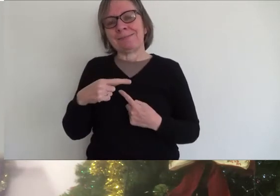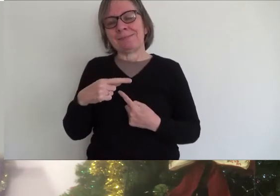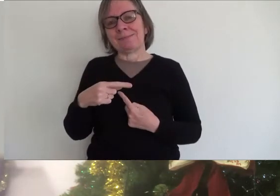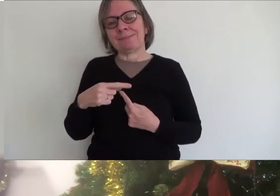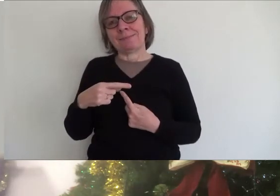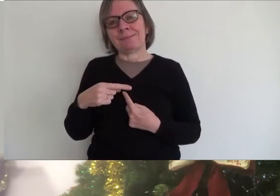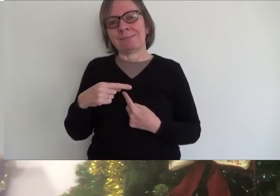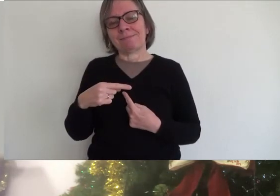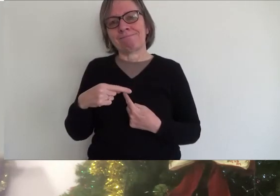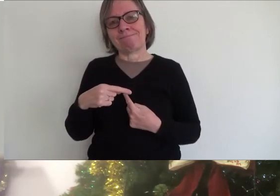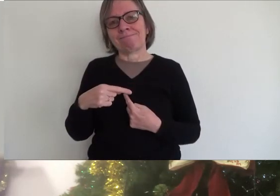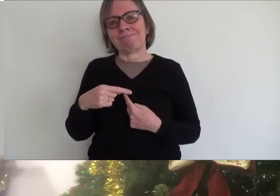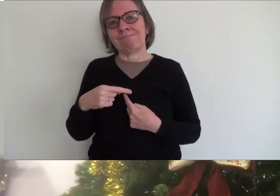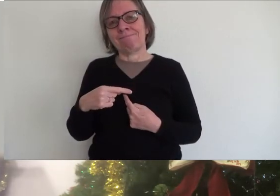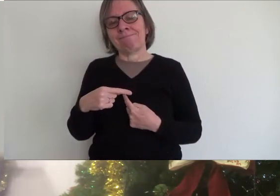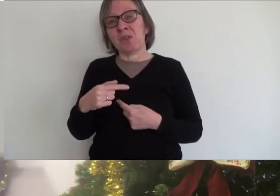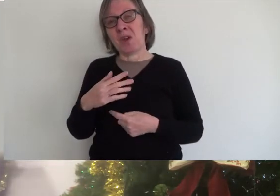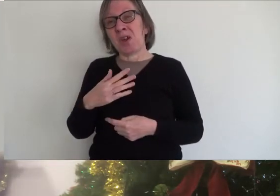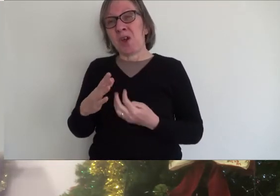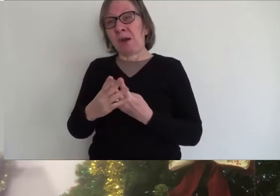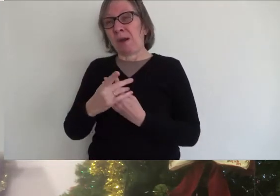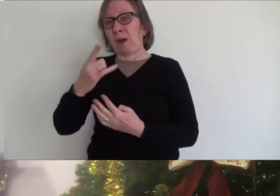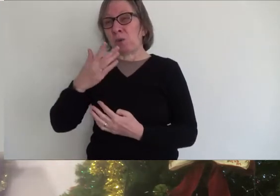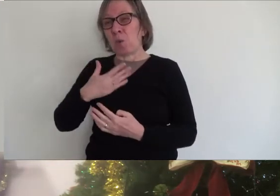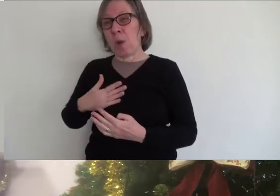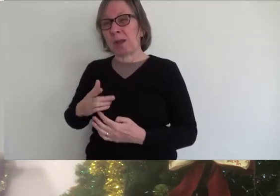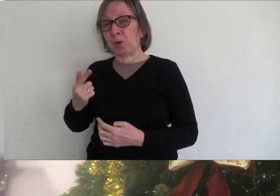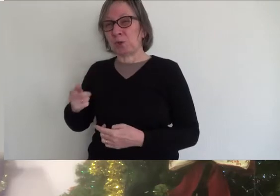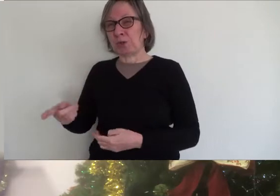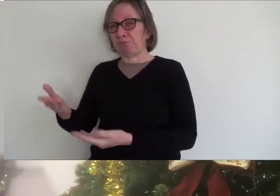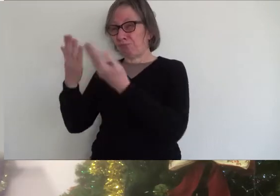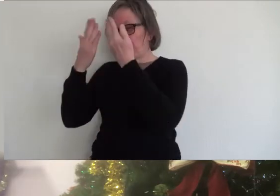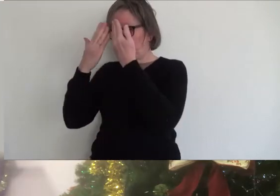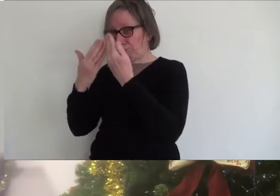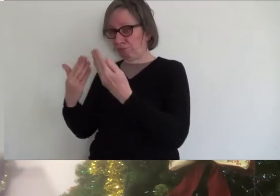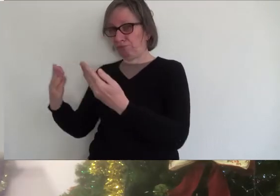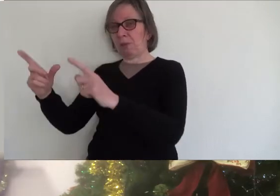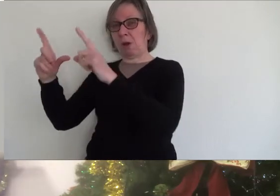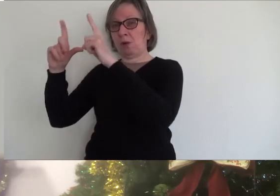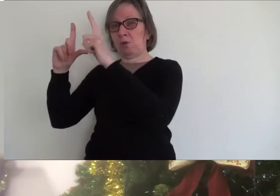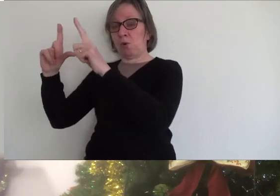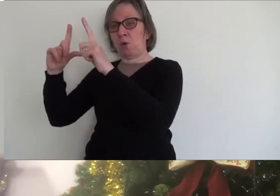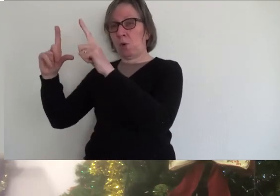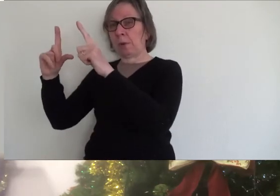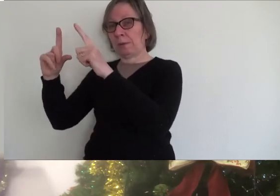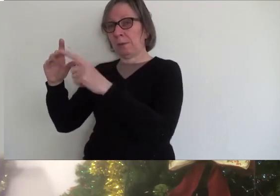his lordship if we allow him to do so.